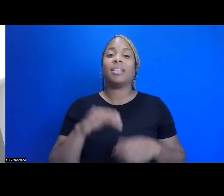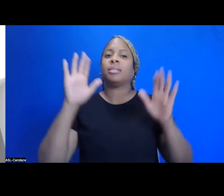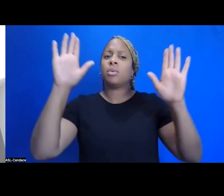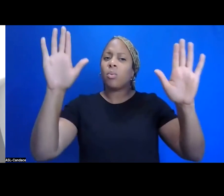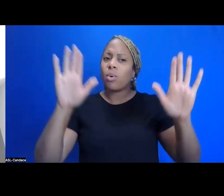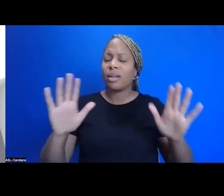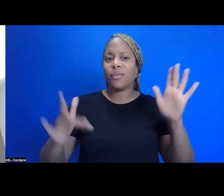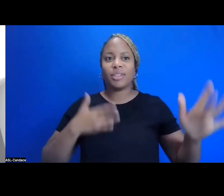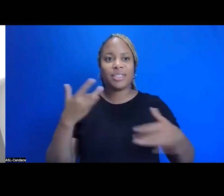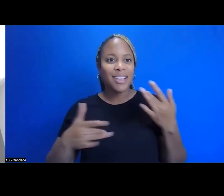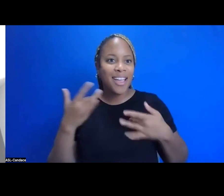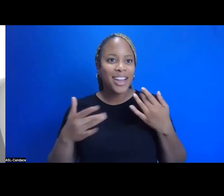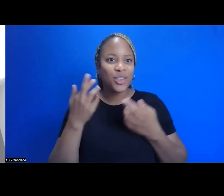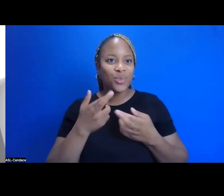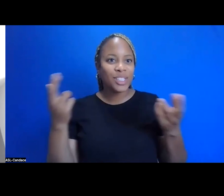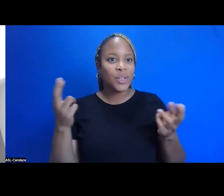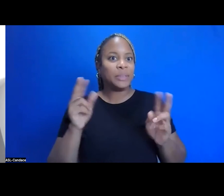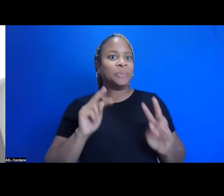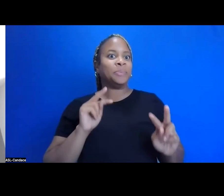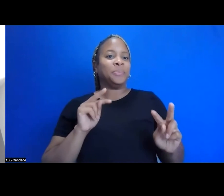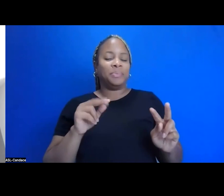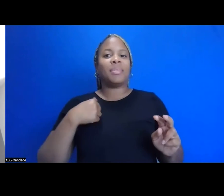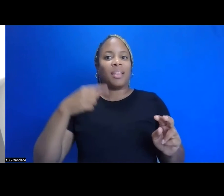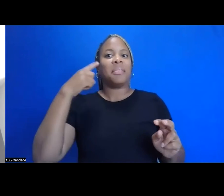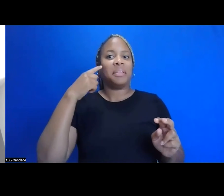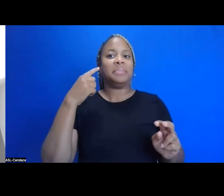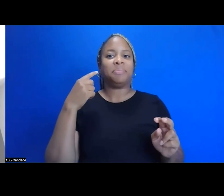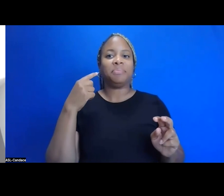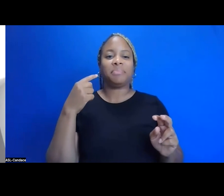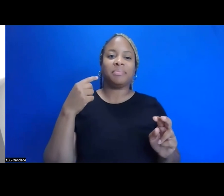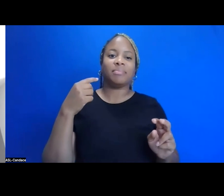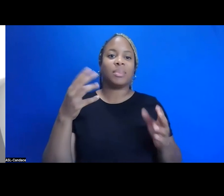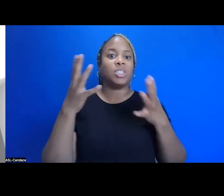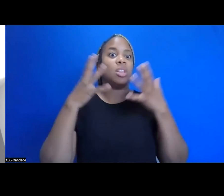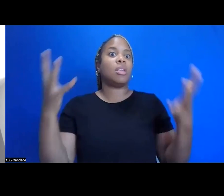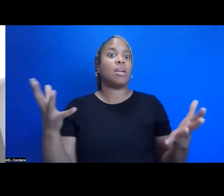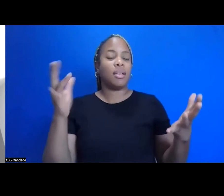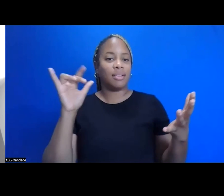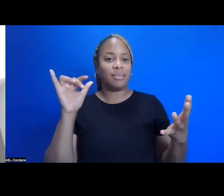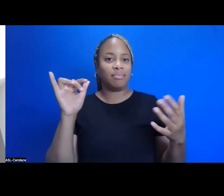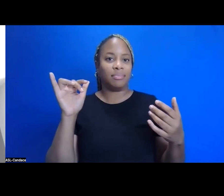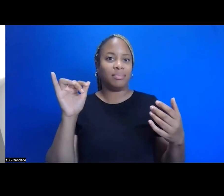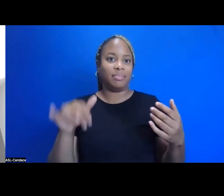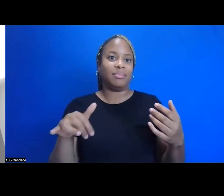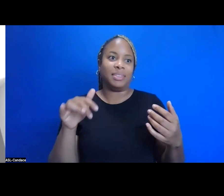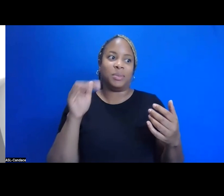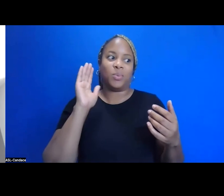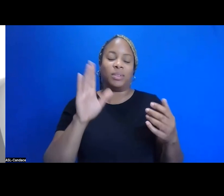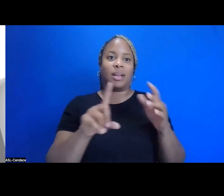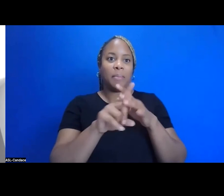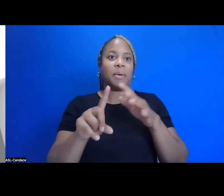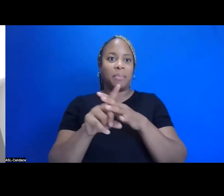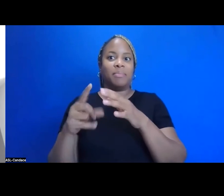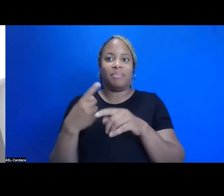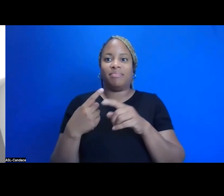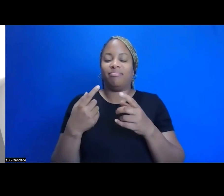and exciting resource. I think that there's a lot that is going to come out